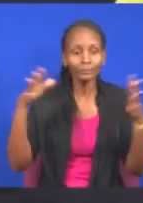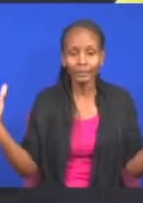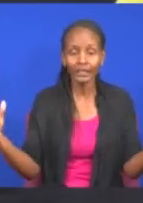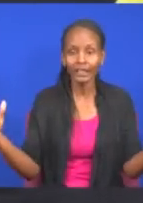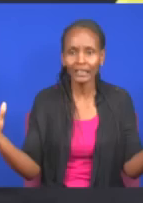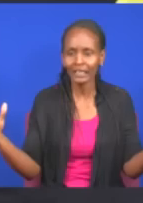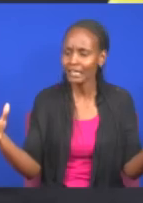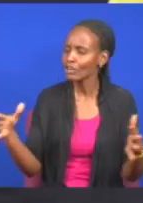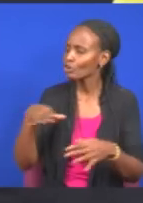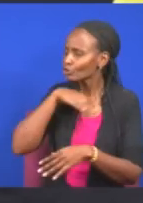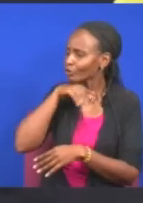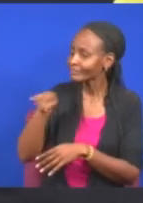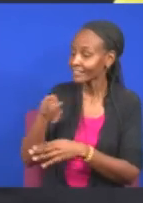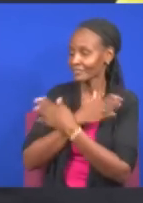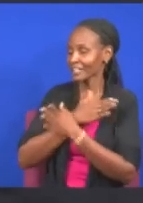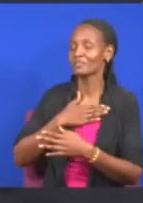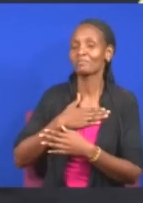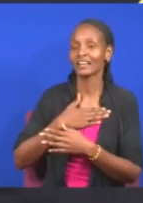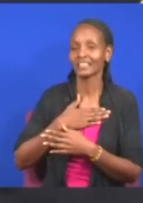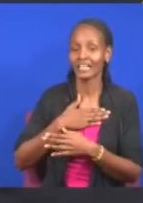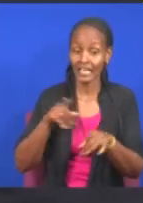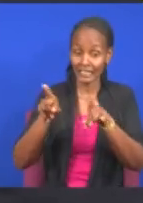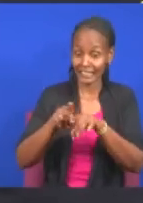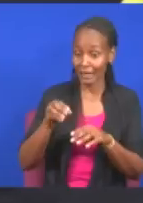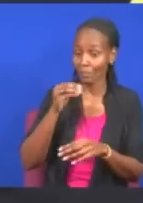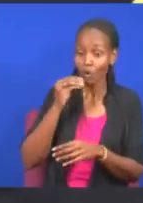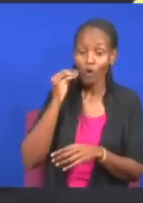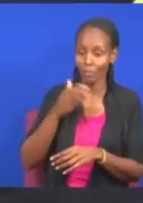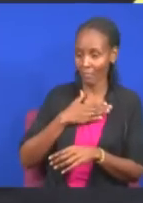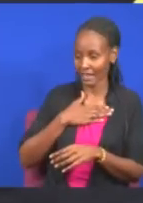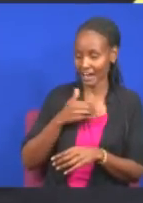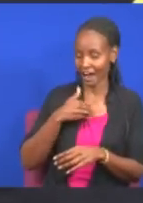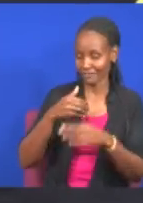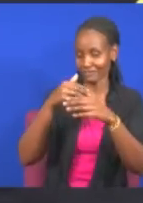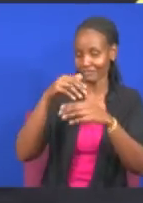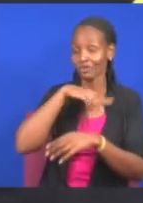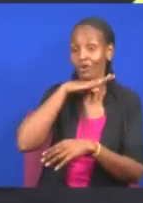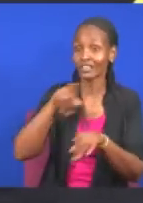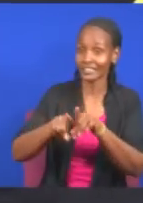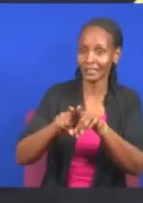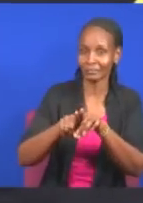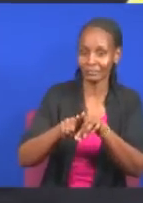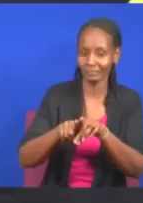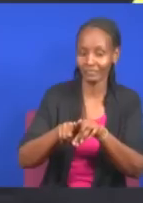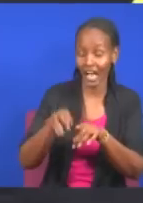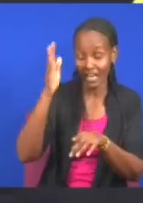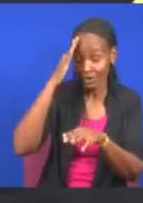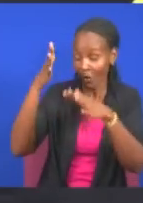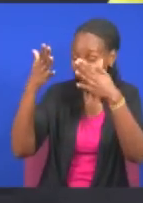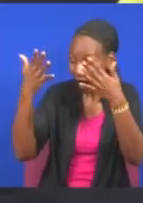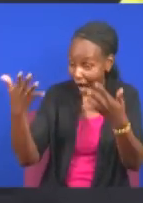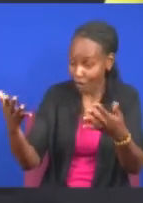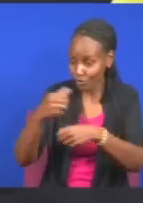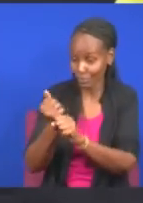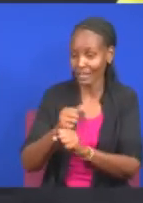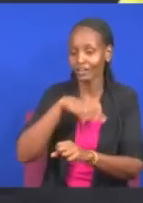dog is my friend. You know, in our house, mm-hmm. in our place, mm-hmm. we have a dog. And I know how to make dogs my friend.